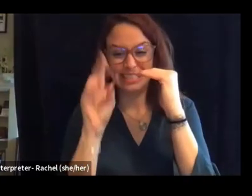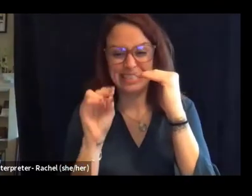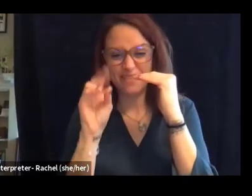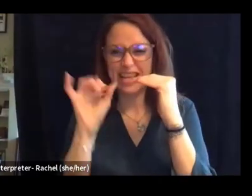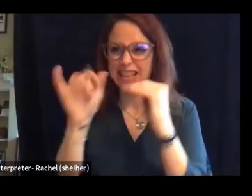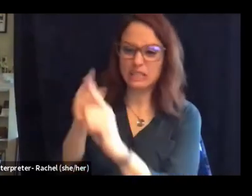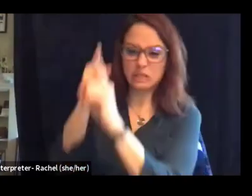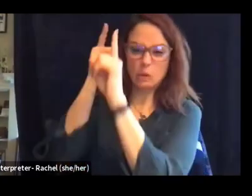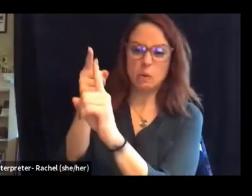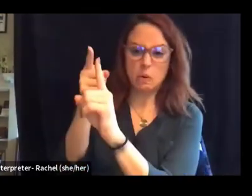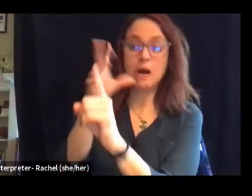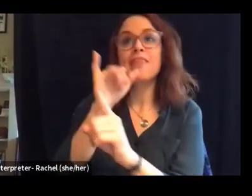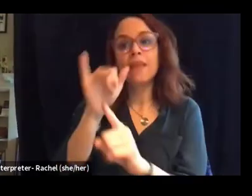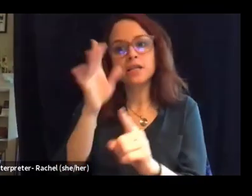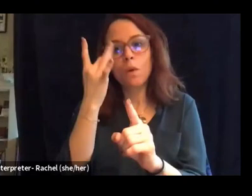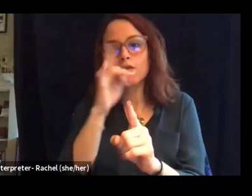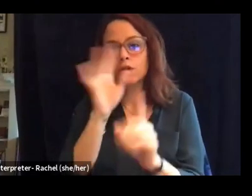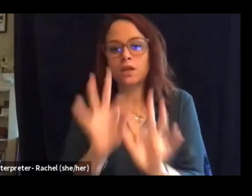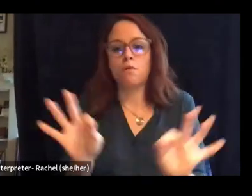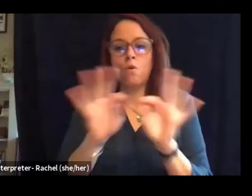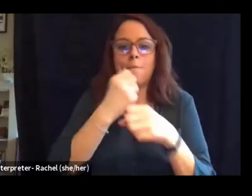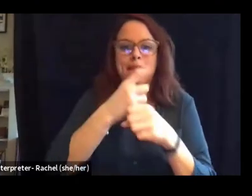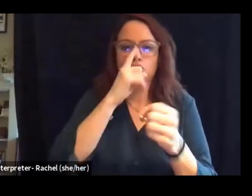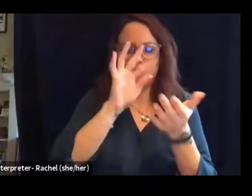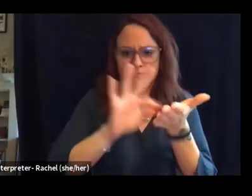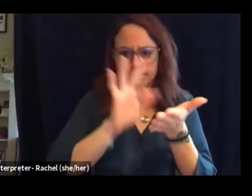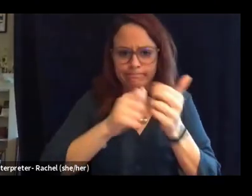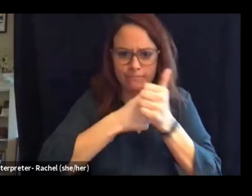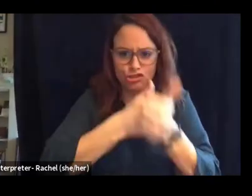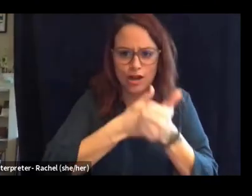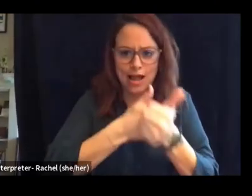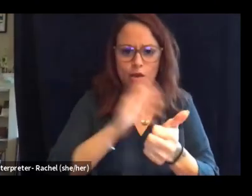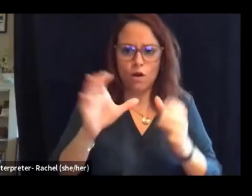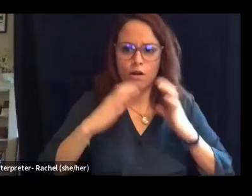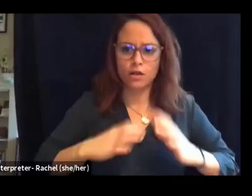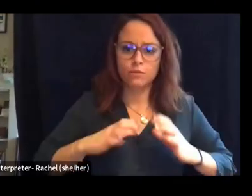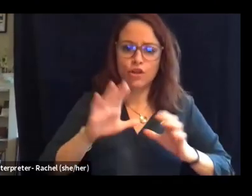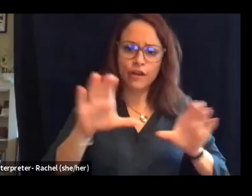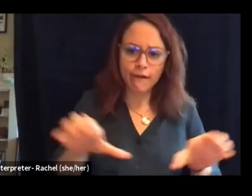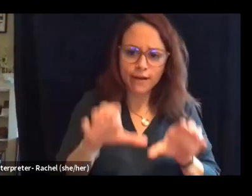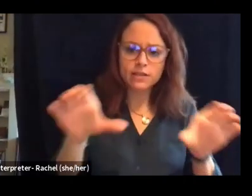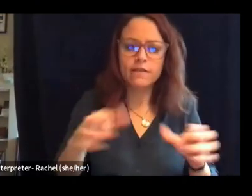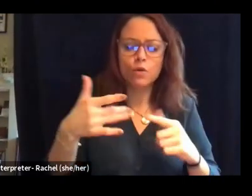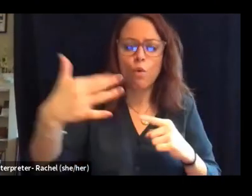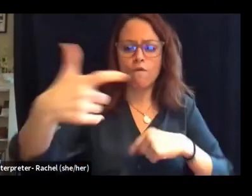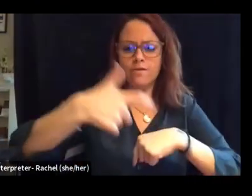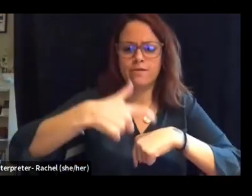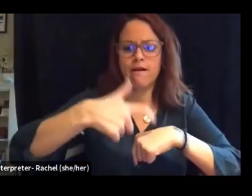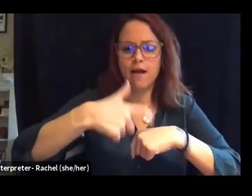to track your customer activities over time as you're running your campaigns.